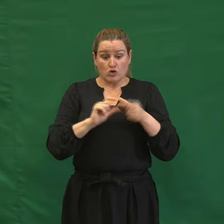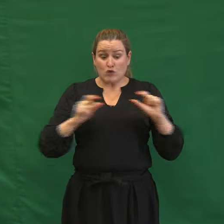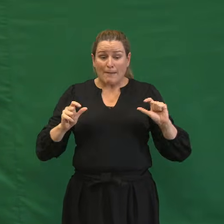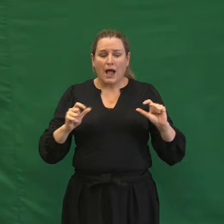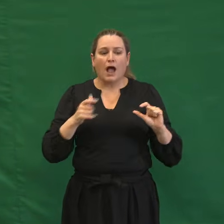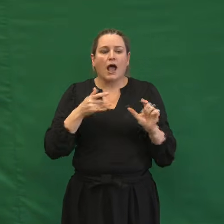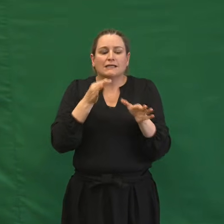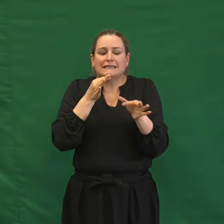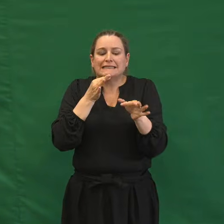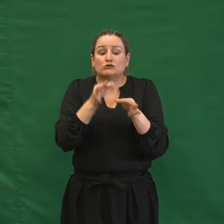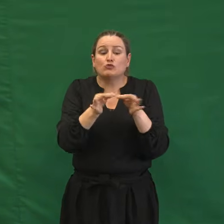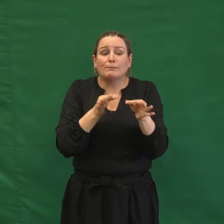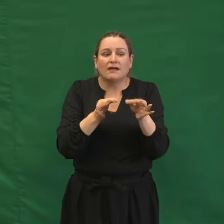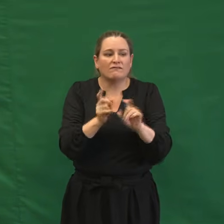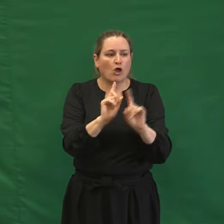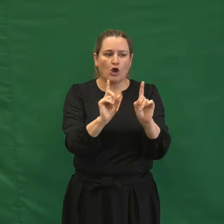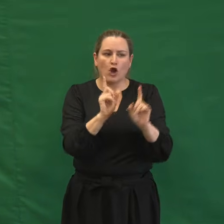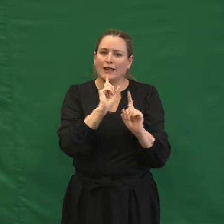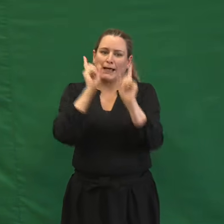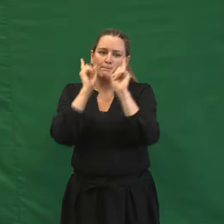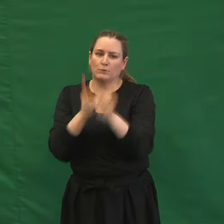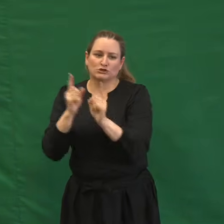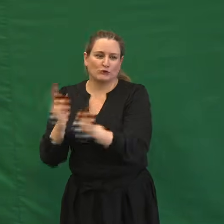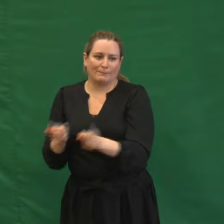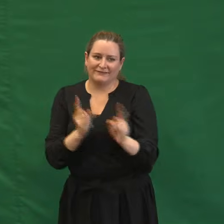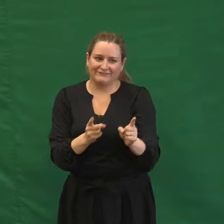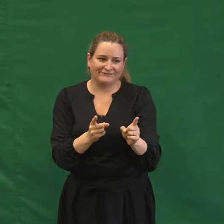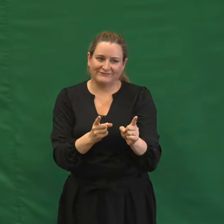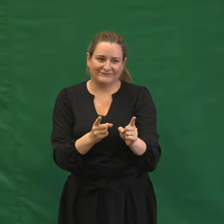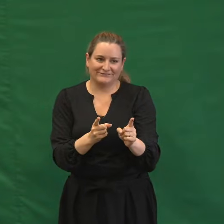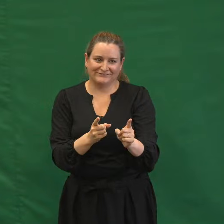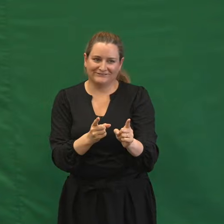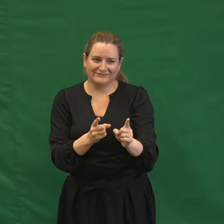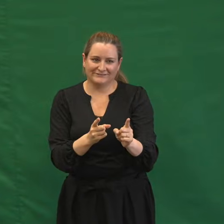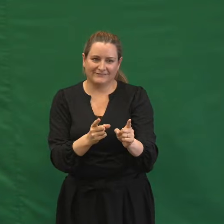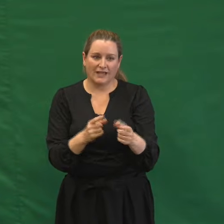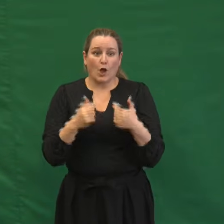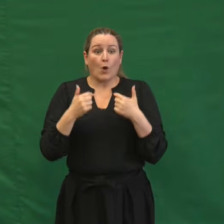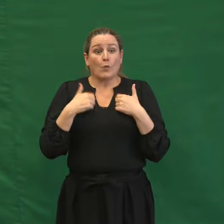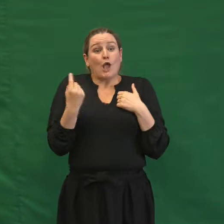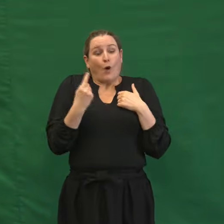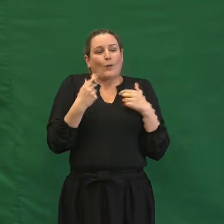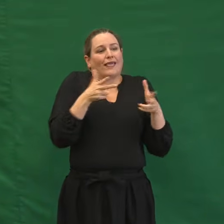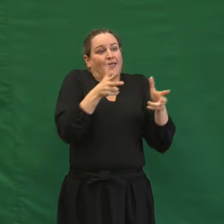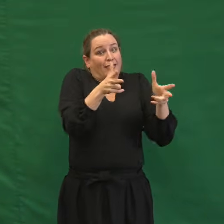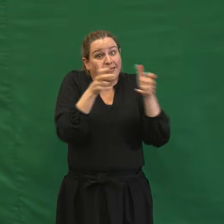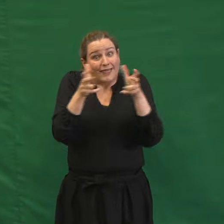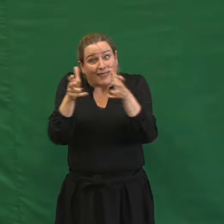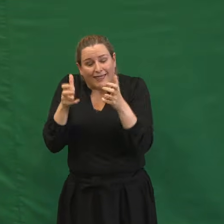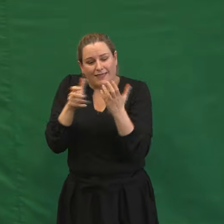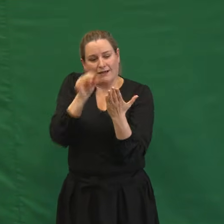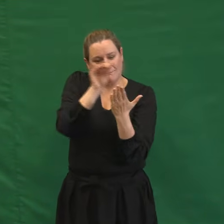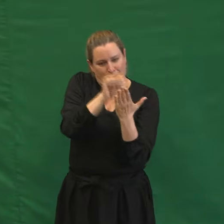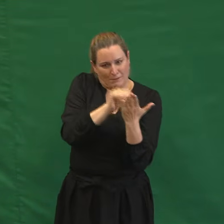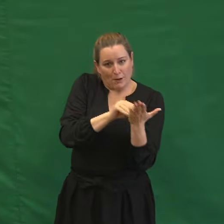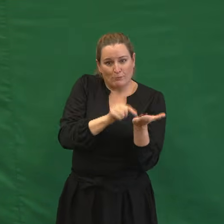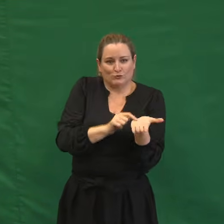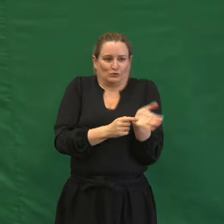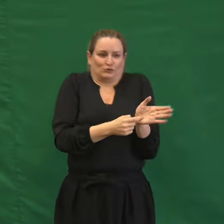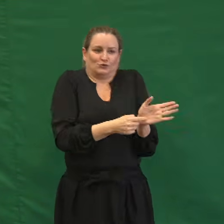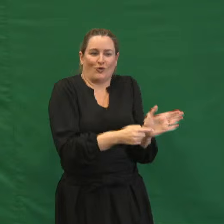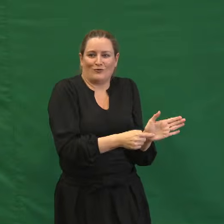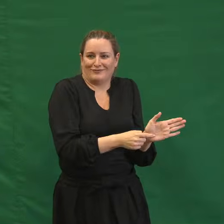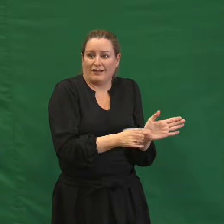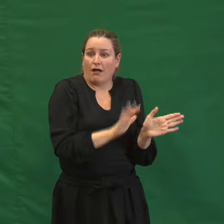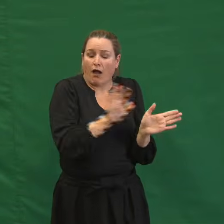prescriptive, and the text will pull together what research has been done. And we'll have many video examples